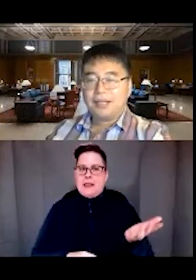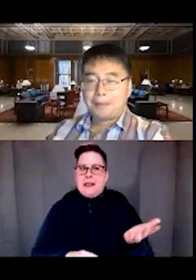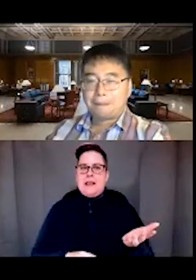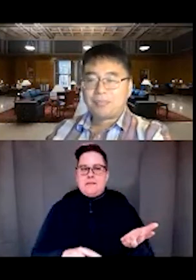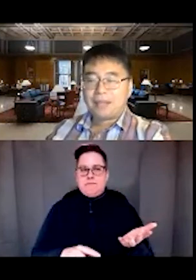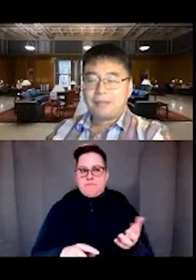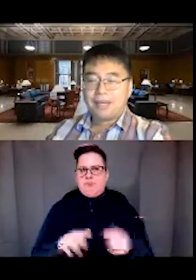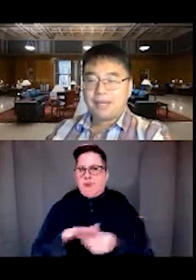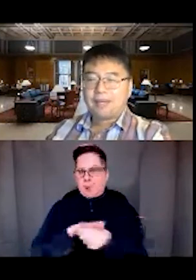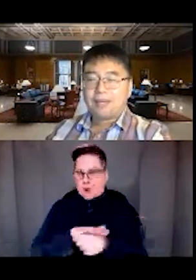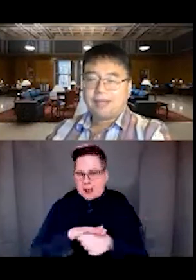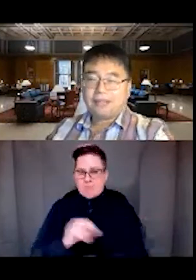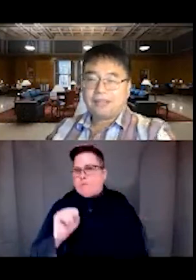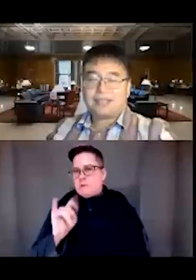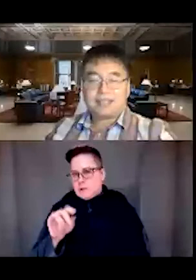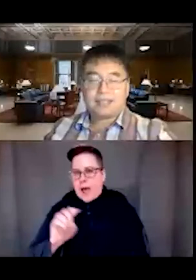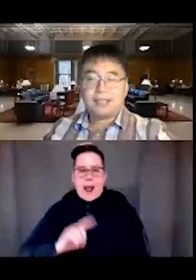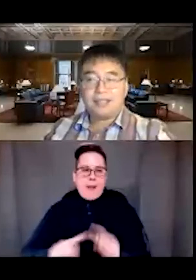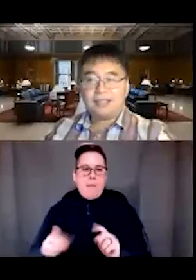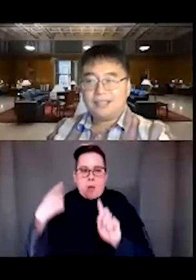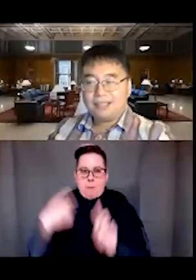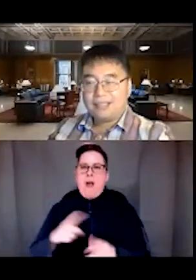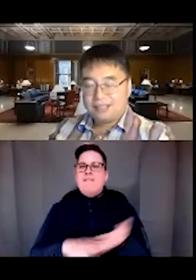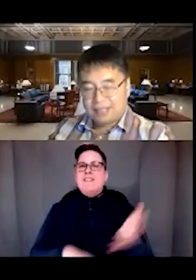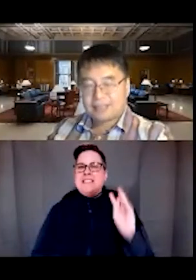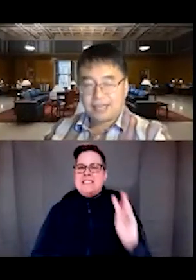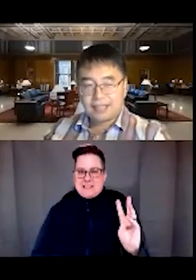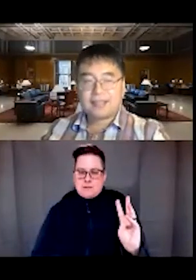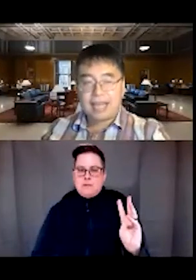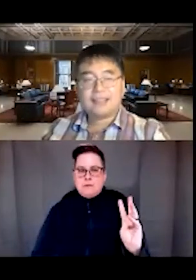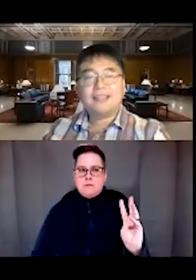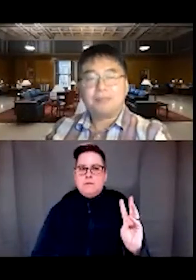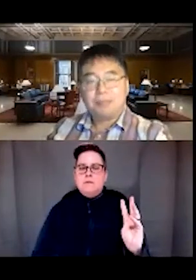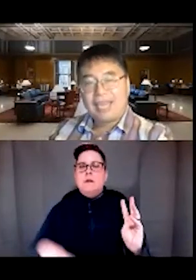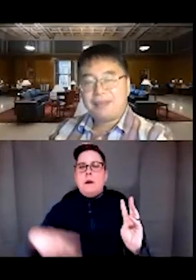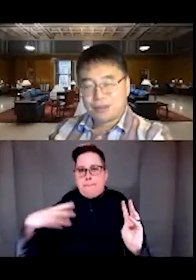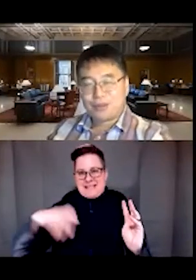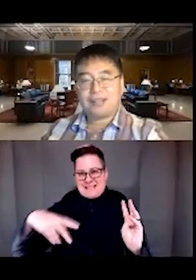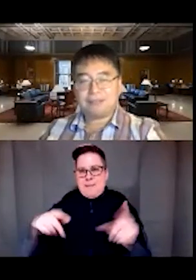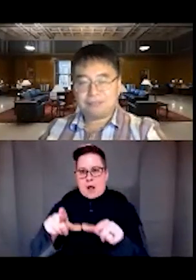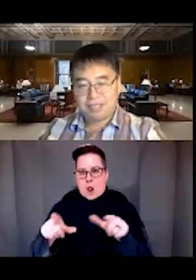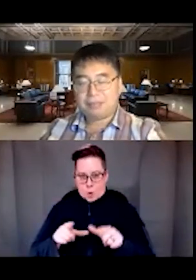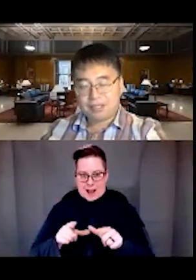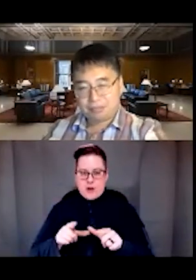but basically these are the six sites. So six sites that became